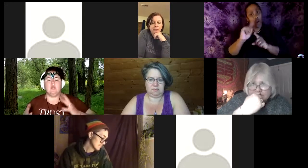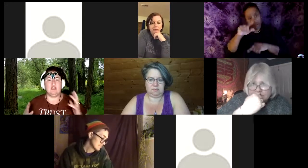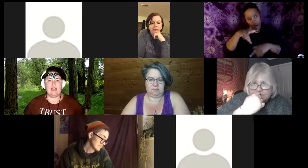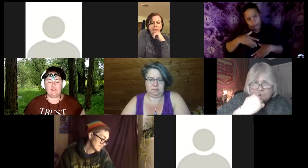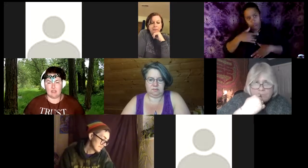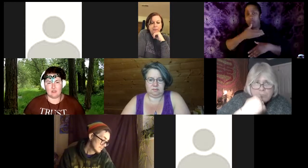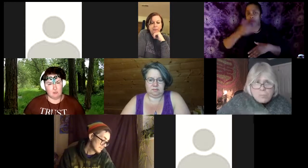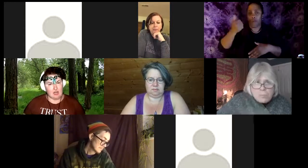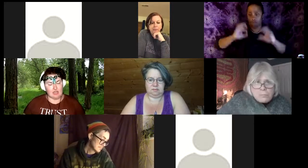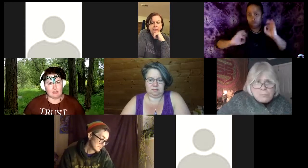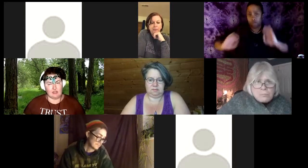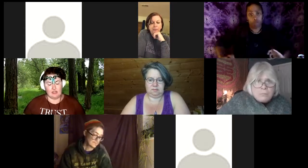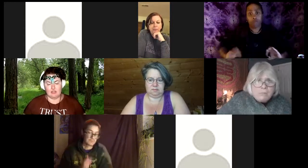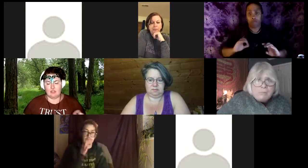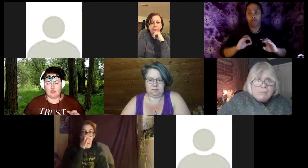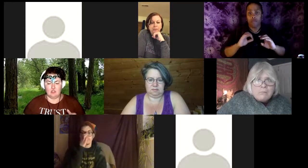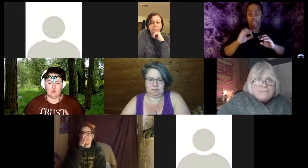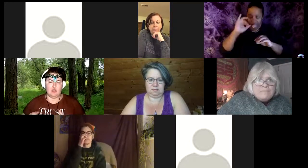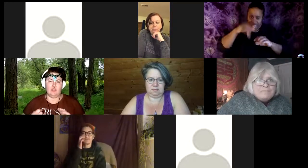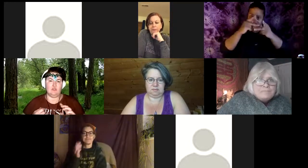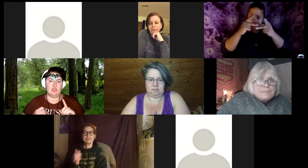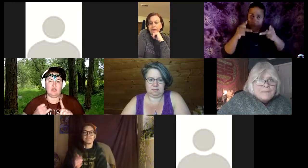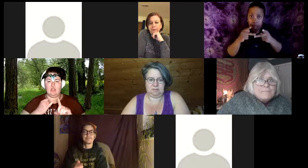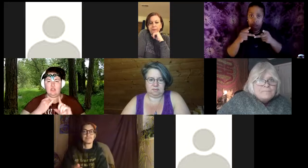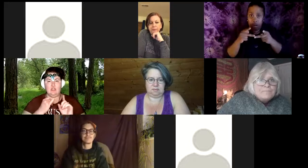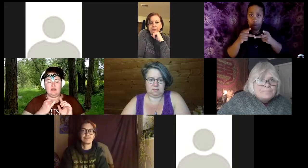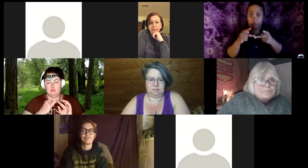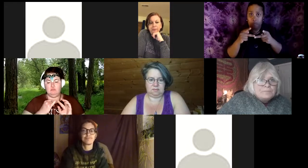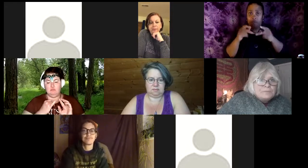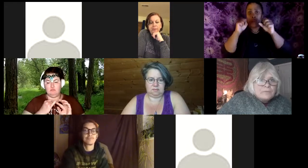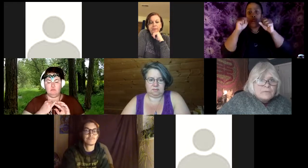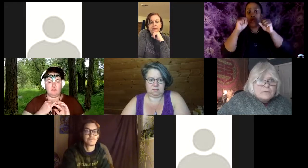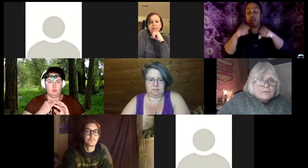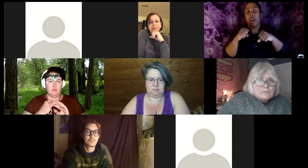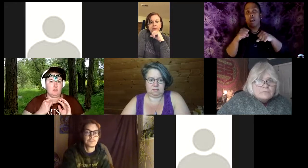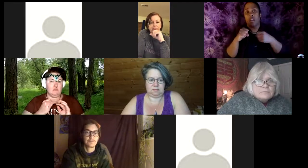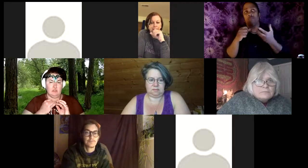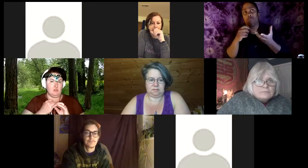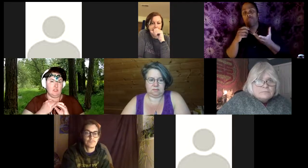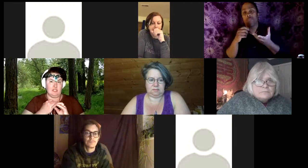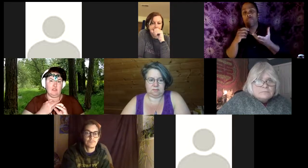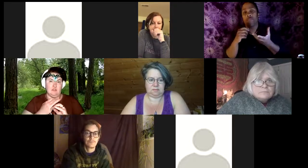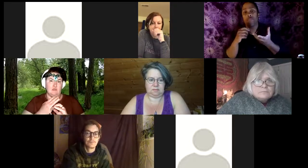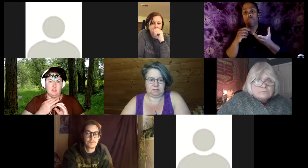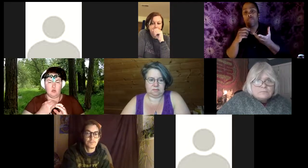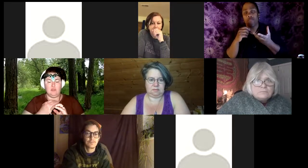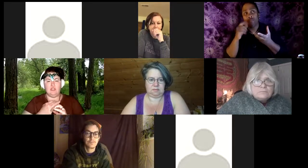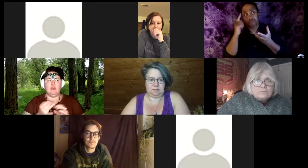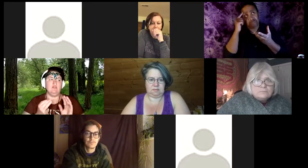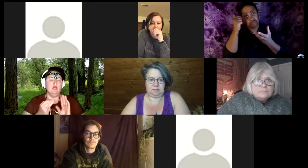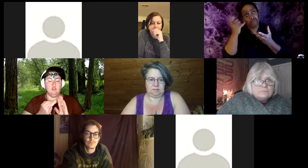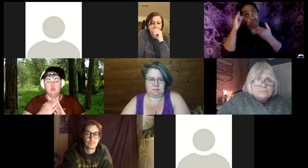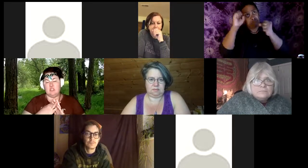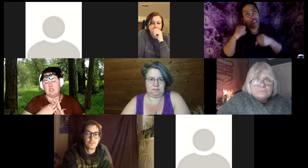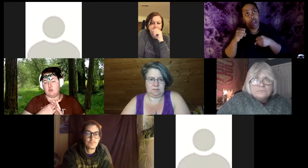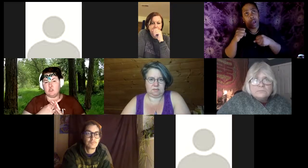most. At that spot, then you can either take, if you want, you can literally take something sharp